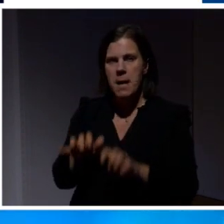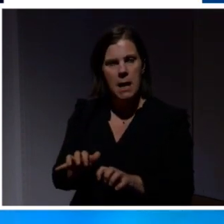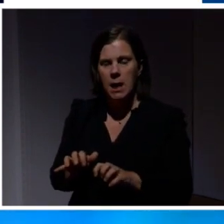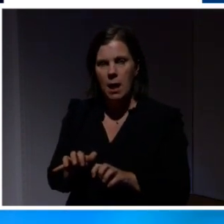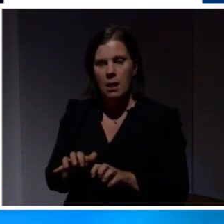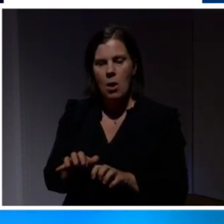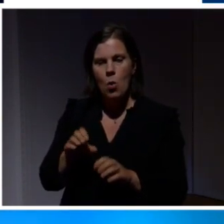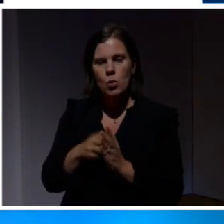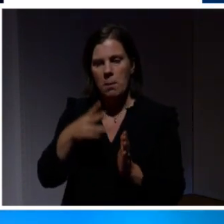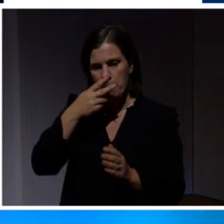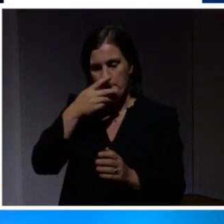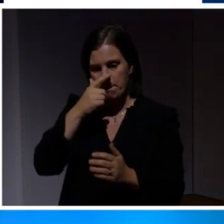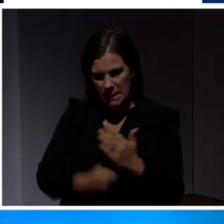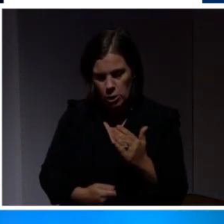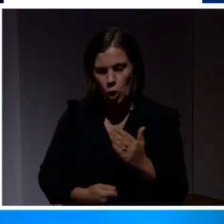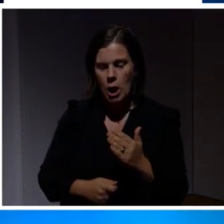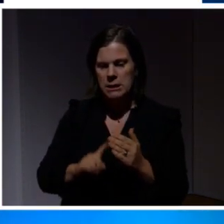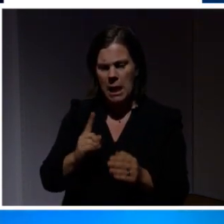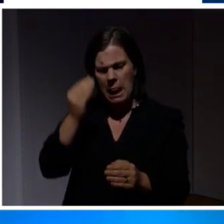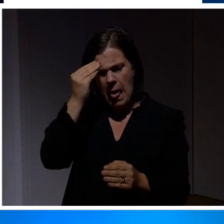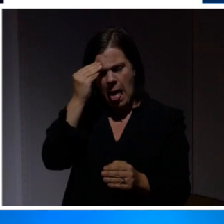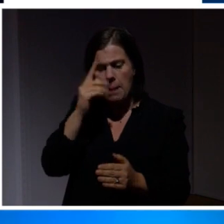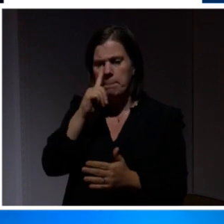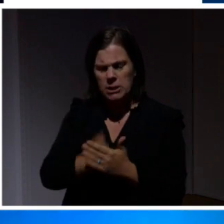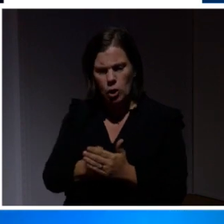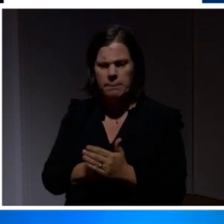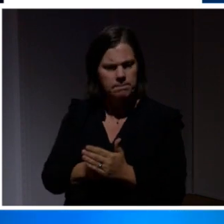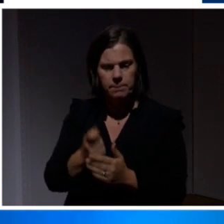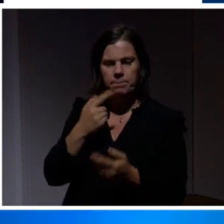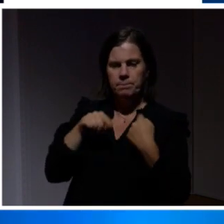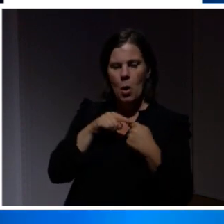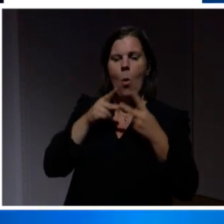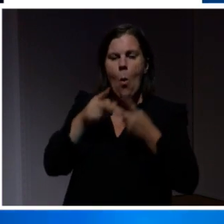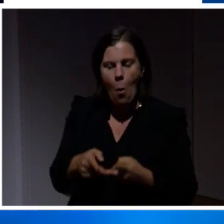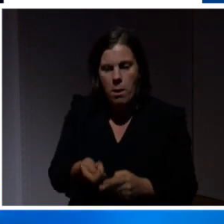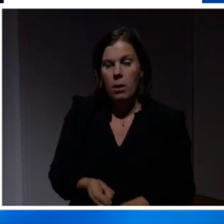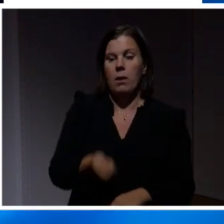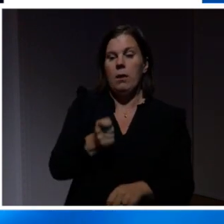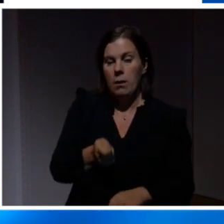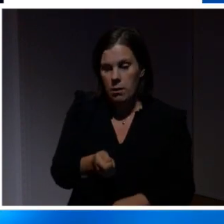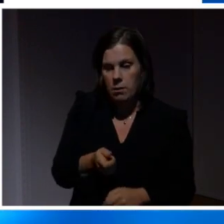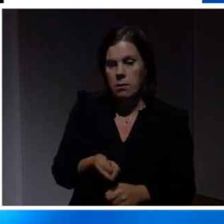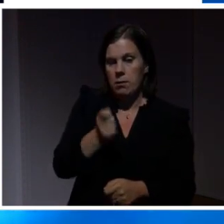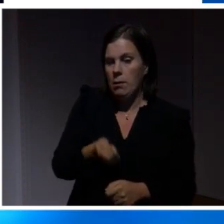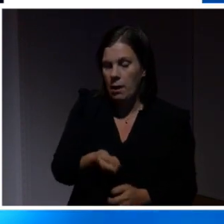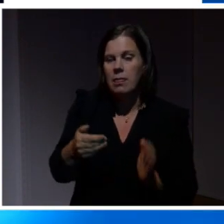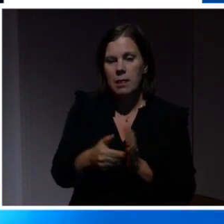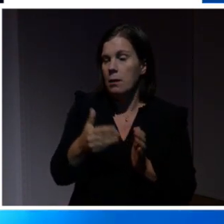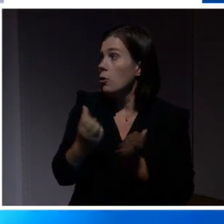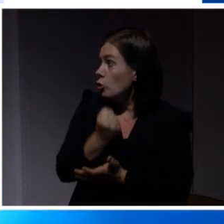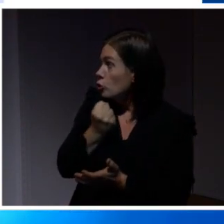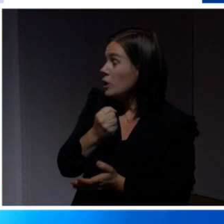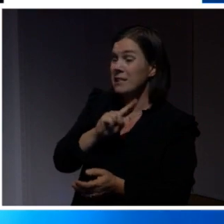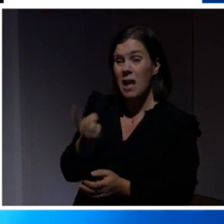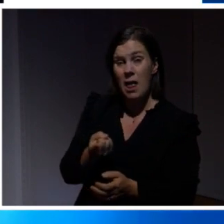by failing and learning from its mistakes. This is a technique in AI called reinforcement learning. When the robot